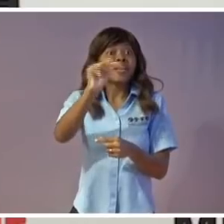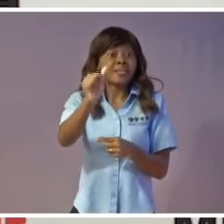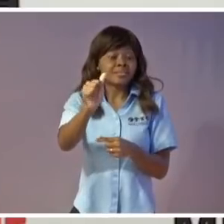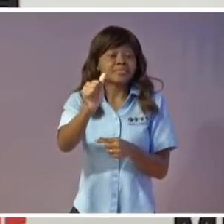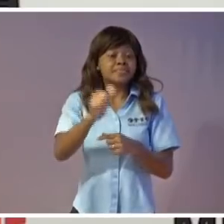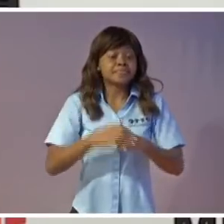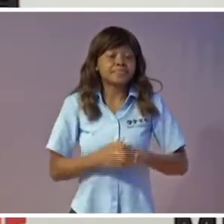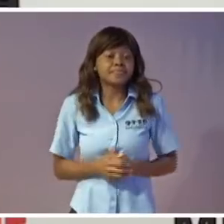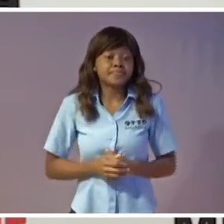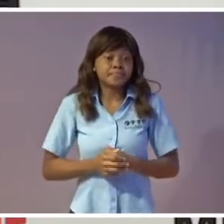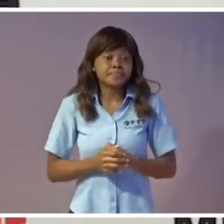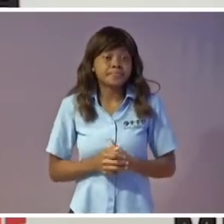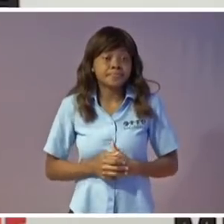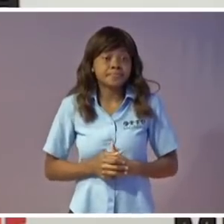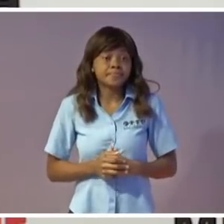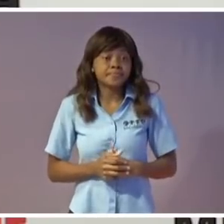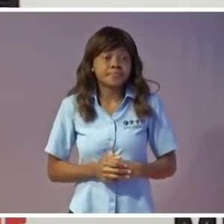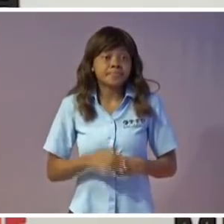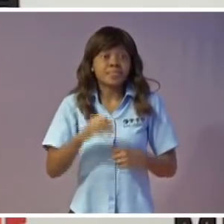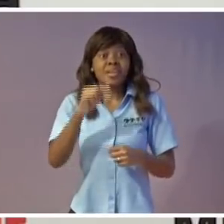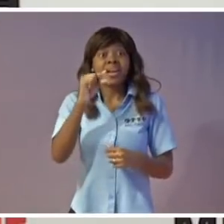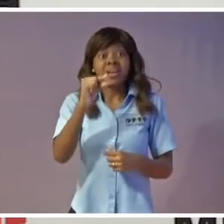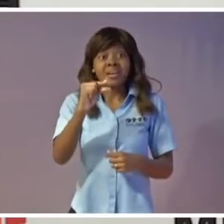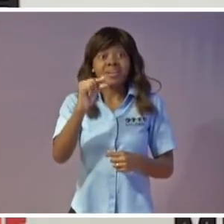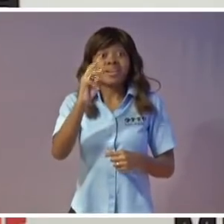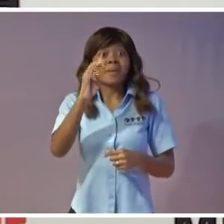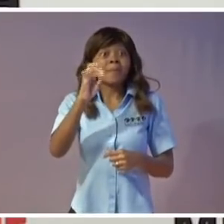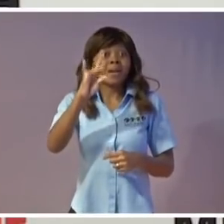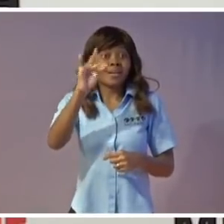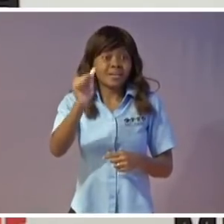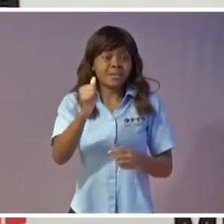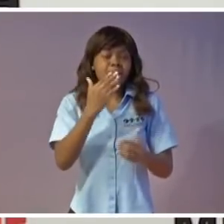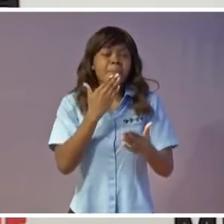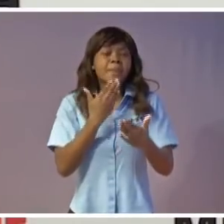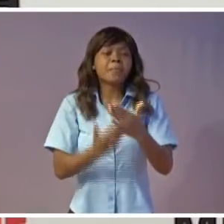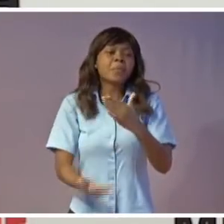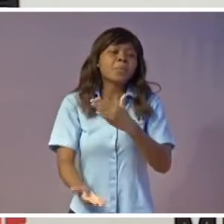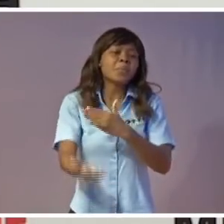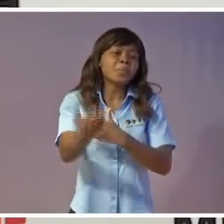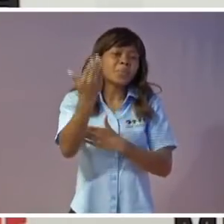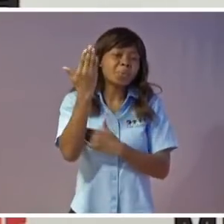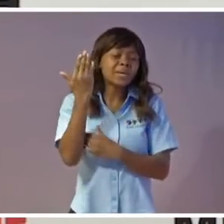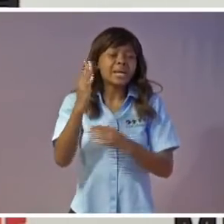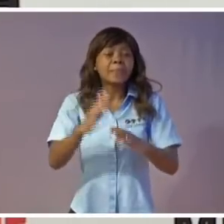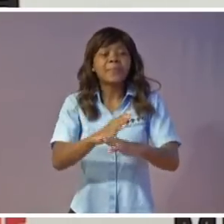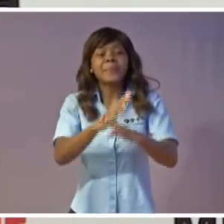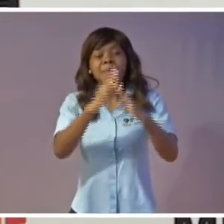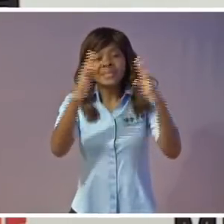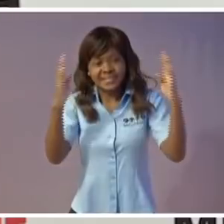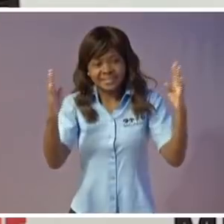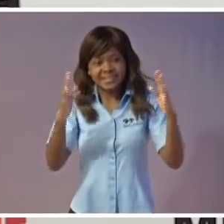Guardian Media, good morning. Hi, morning everyone. Rashad Khan, Guardian Media, and Happy New Year to everyone